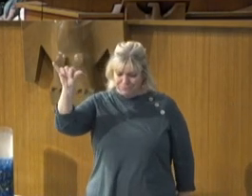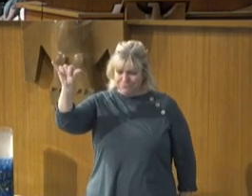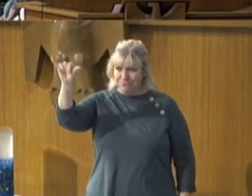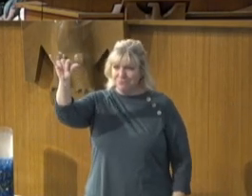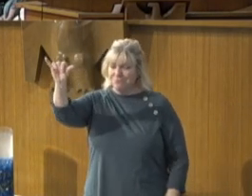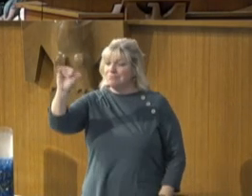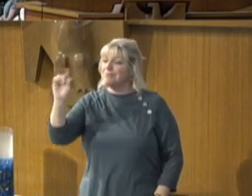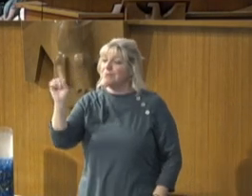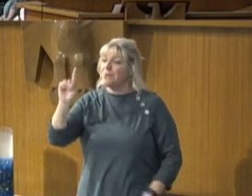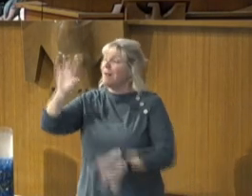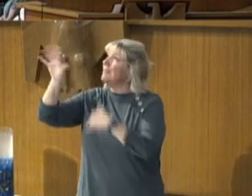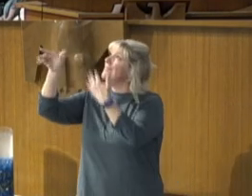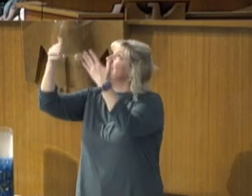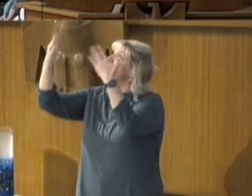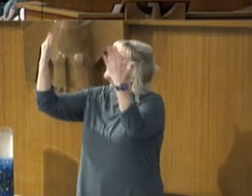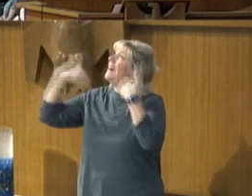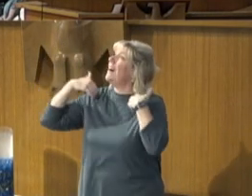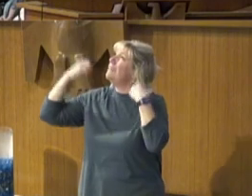to a tower of